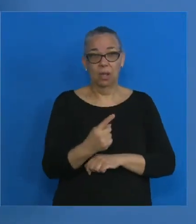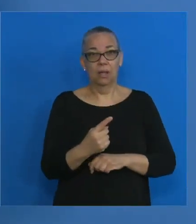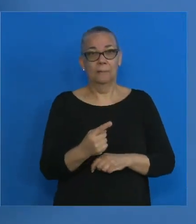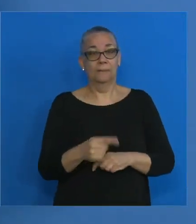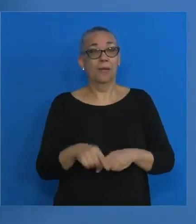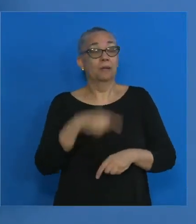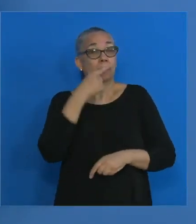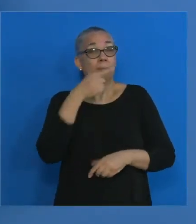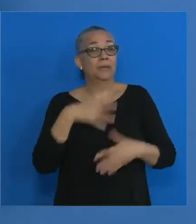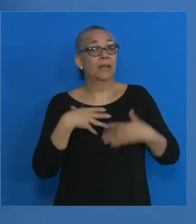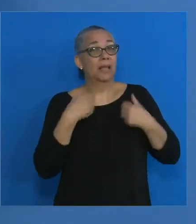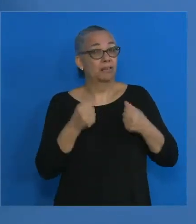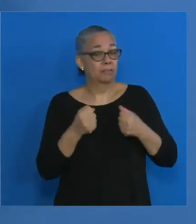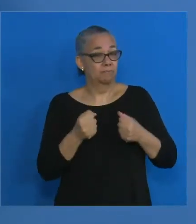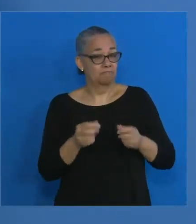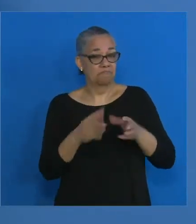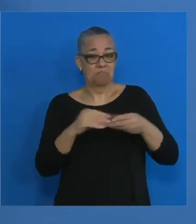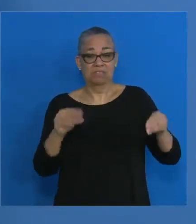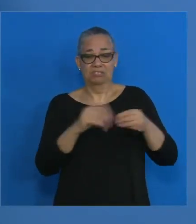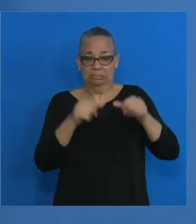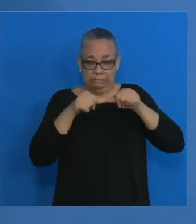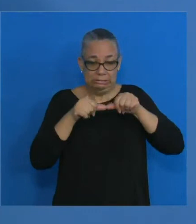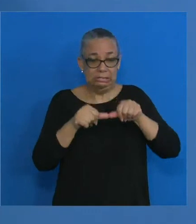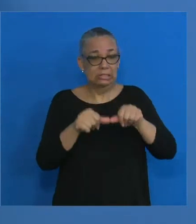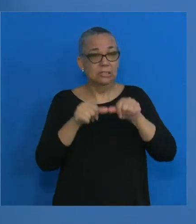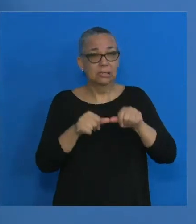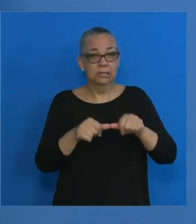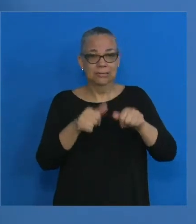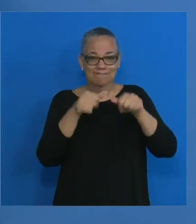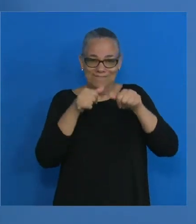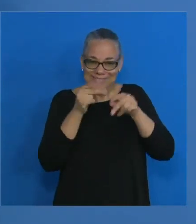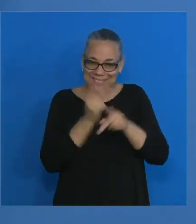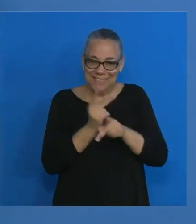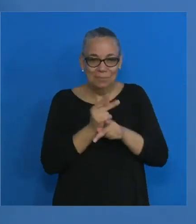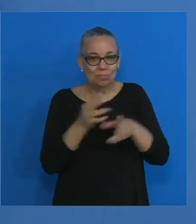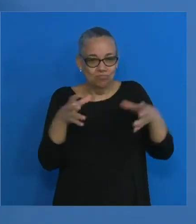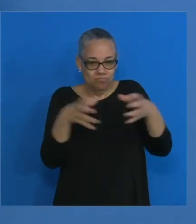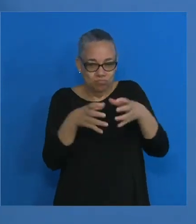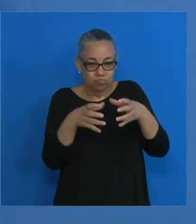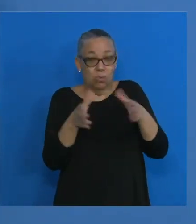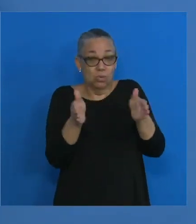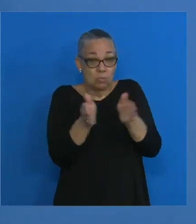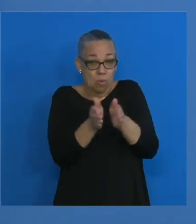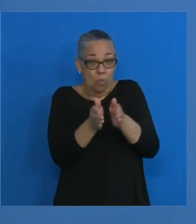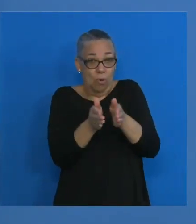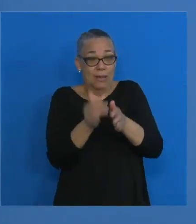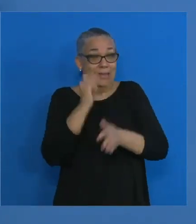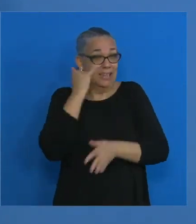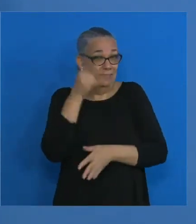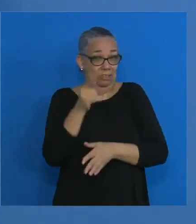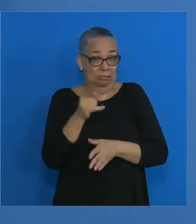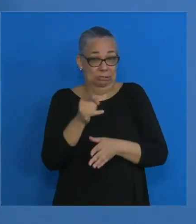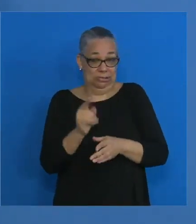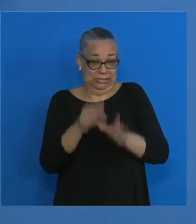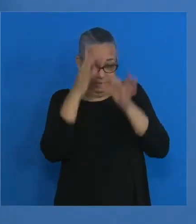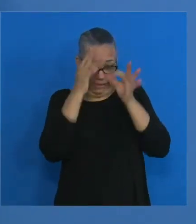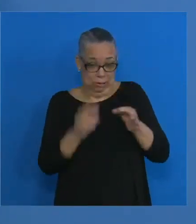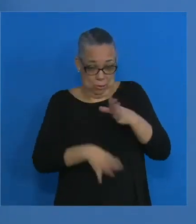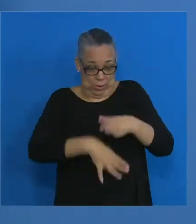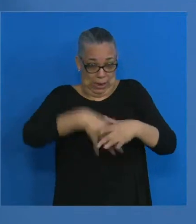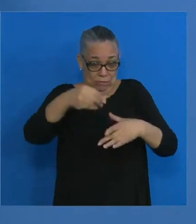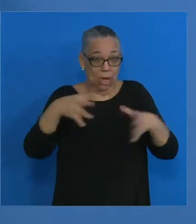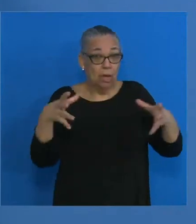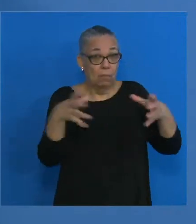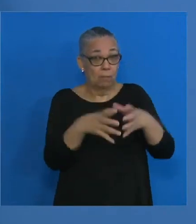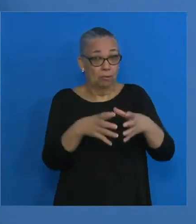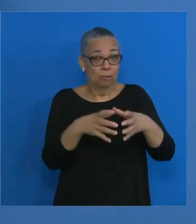has always been consistent, and we're trying to encourage people to keep their bubbles small. If you decide to venture out of your bubble, so to speak,